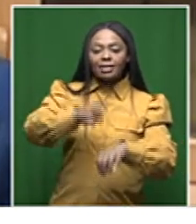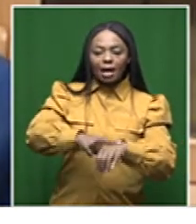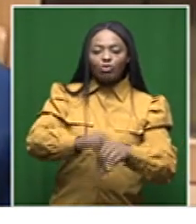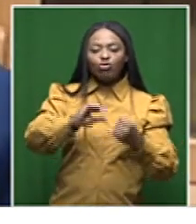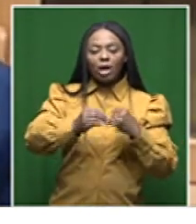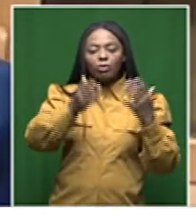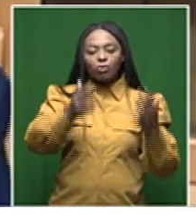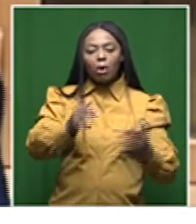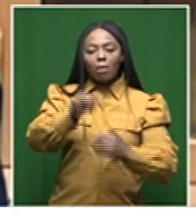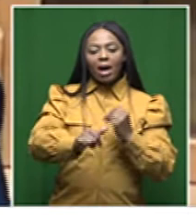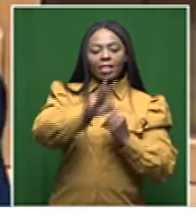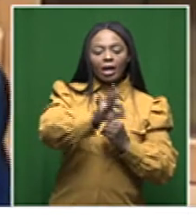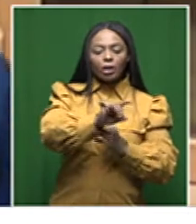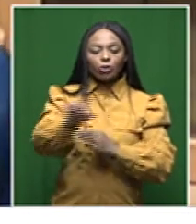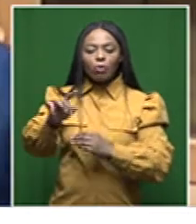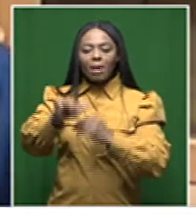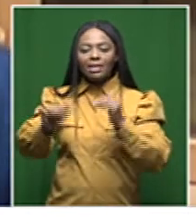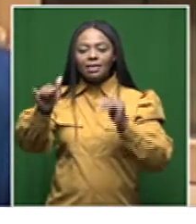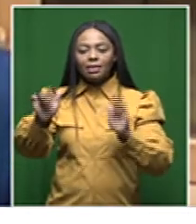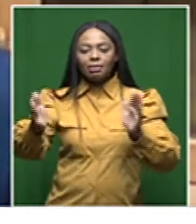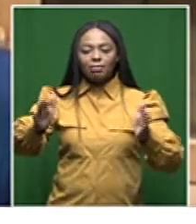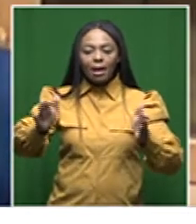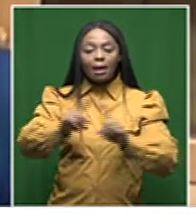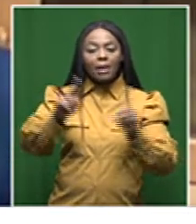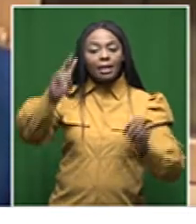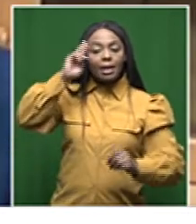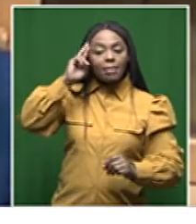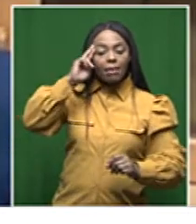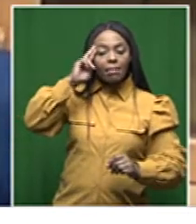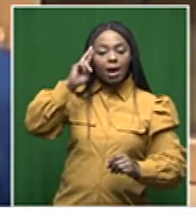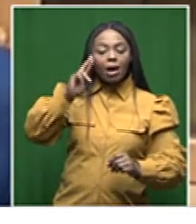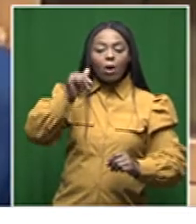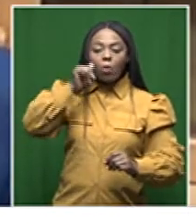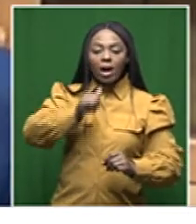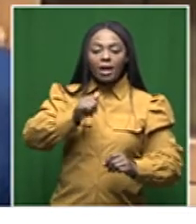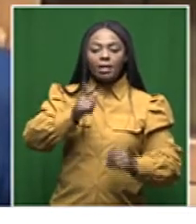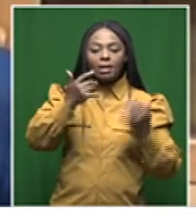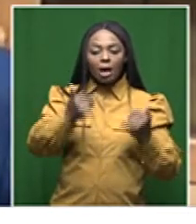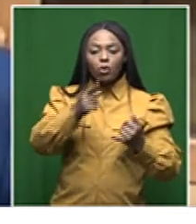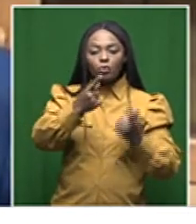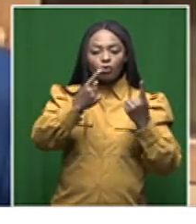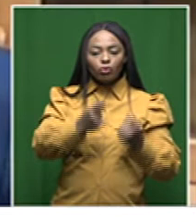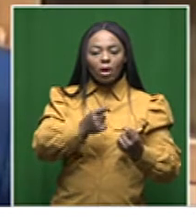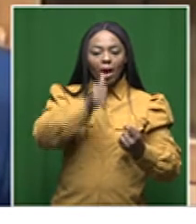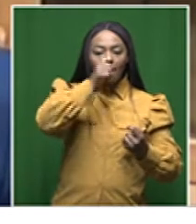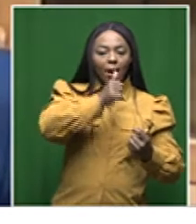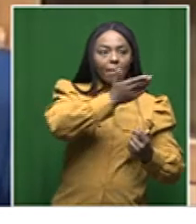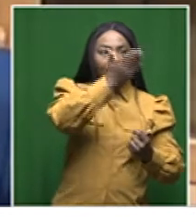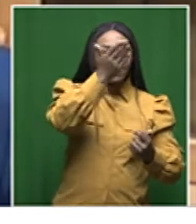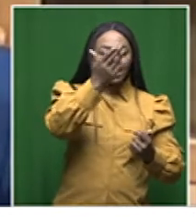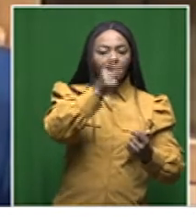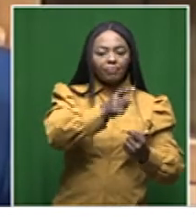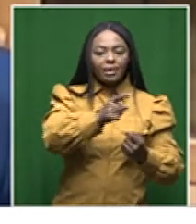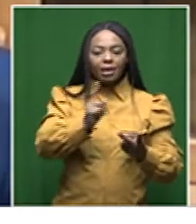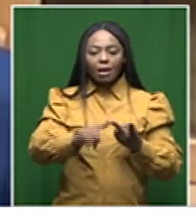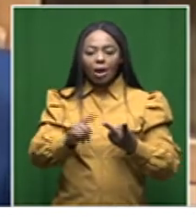or 3 months to 6 months. But remember, once you start moving to artificial insemination, now you're talking cost and